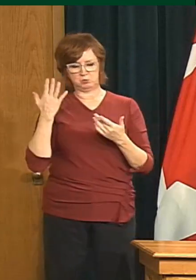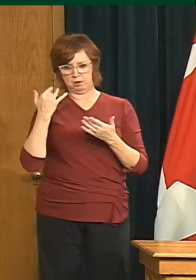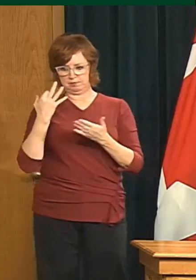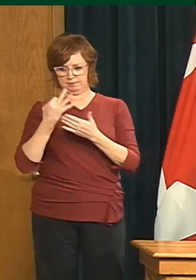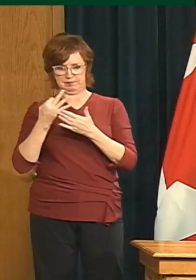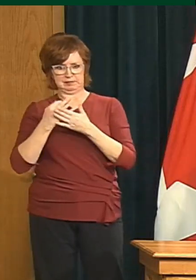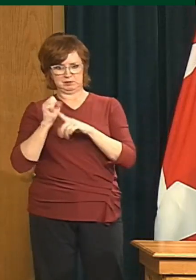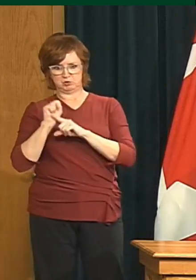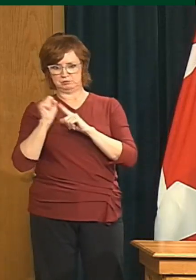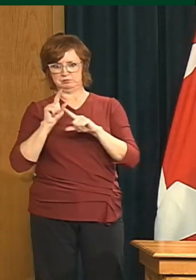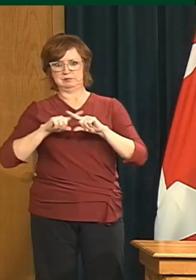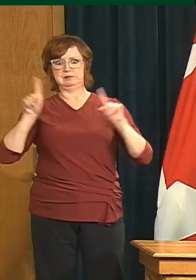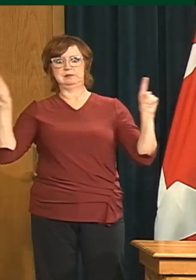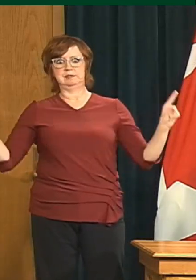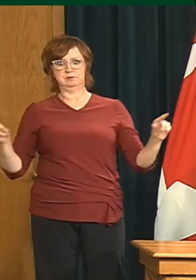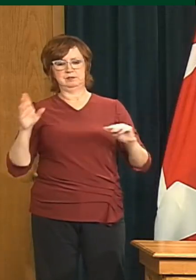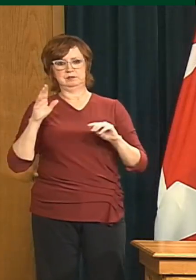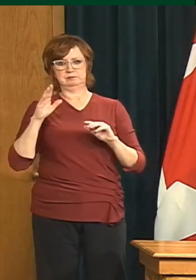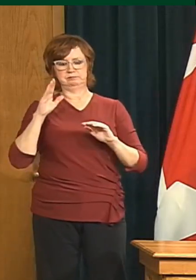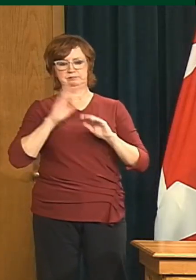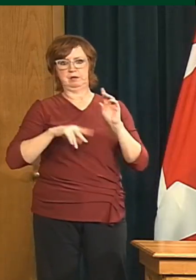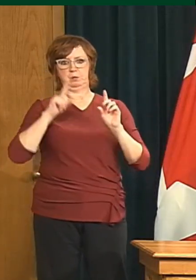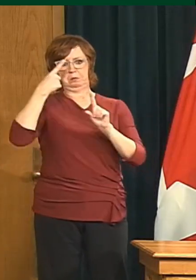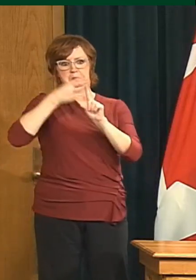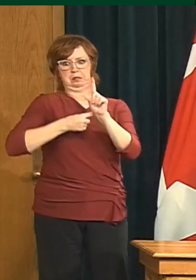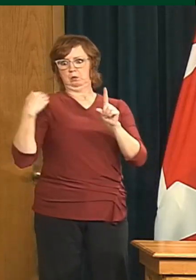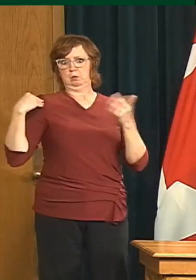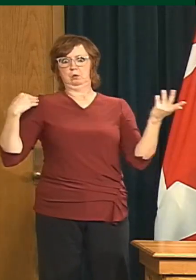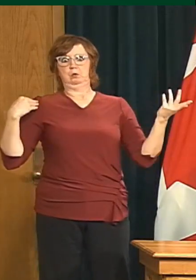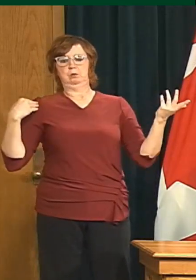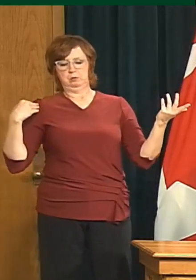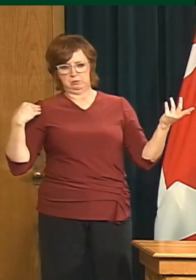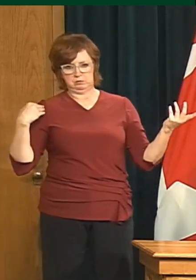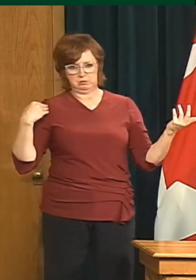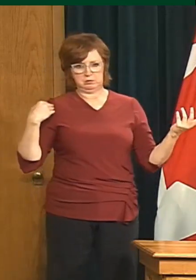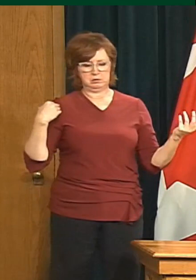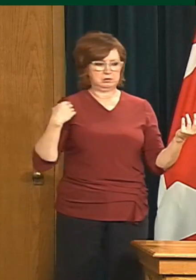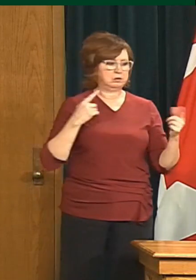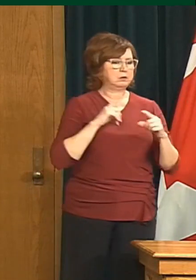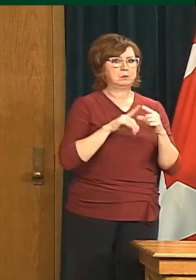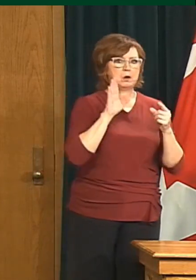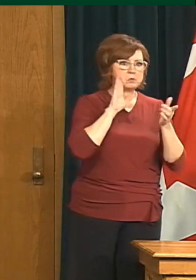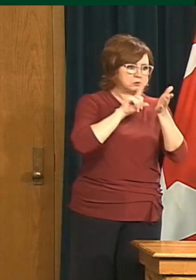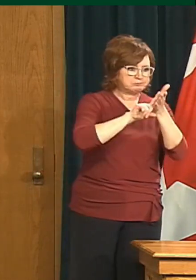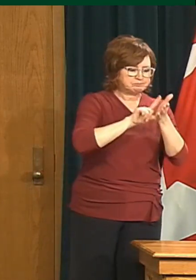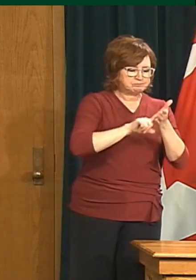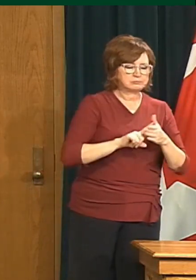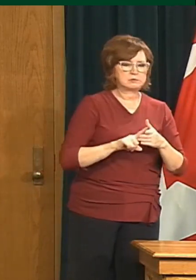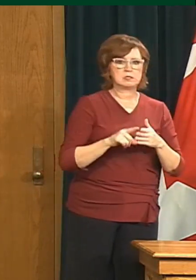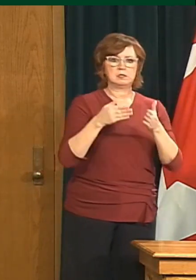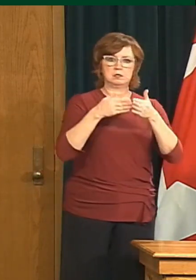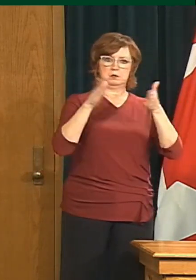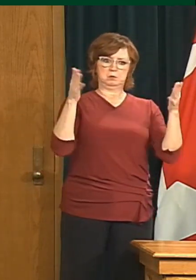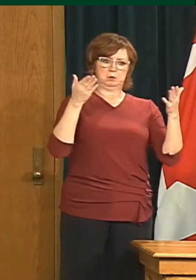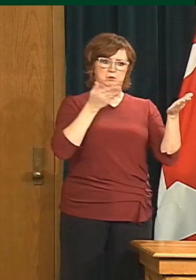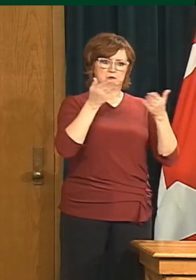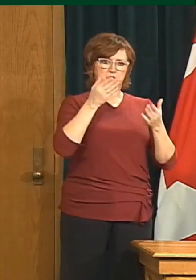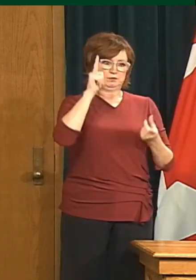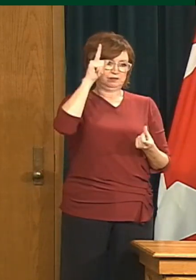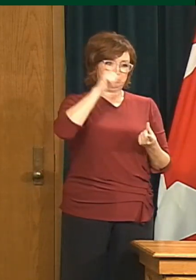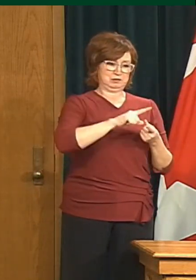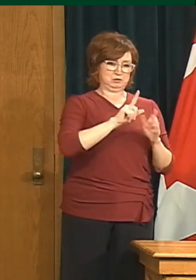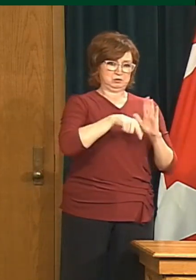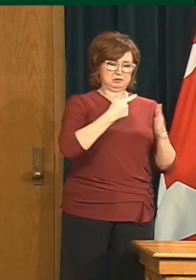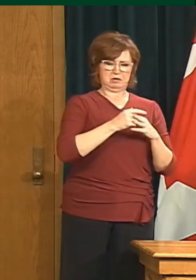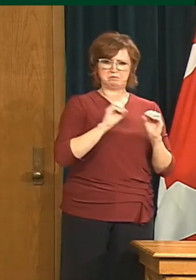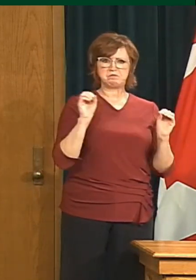changed. There has been no discussions of needing to reduce the public service at this point in